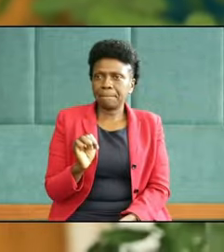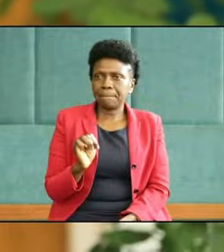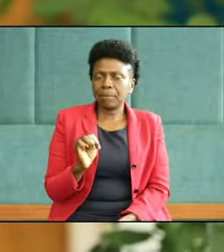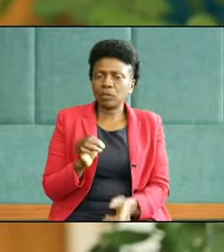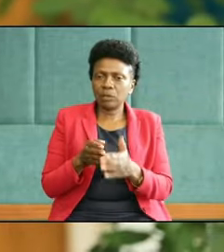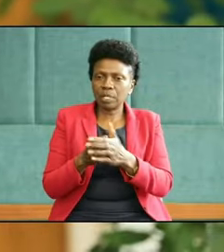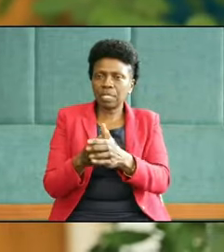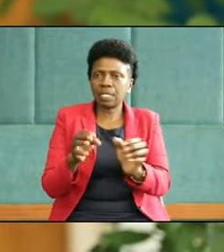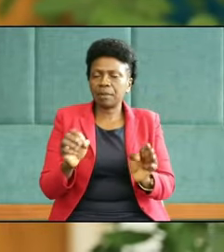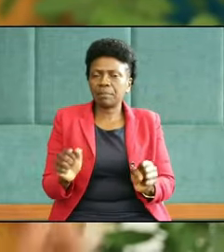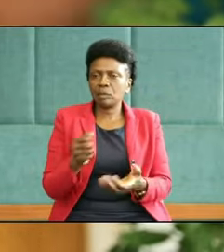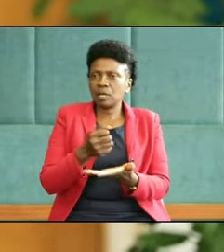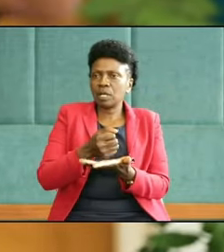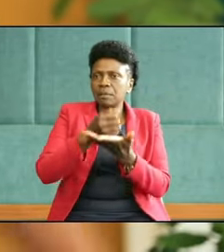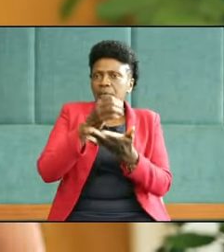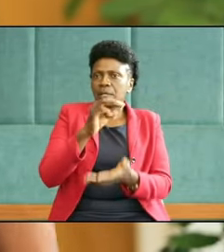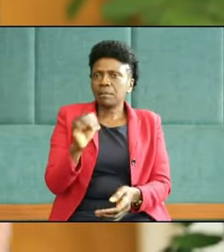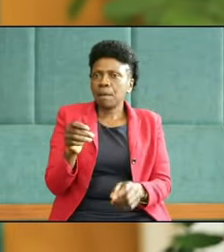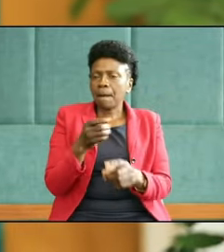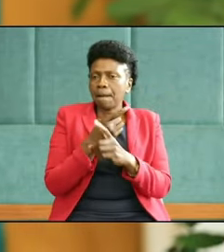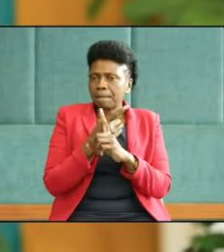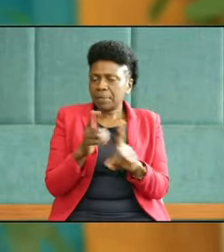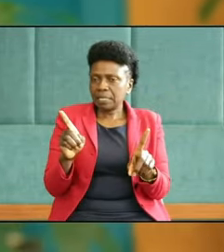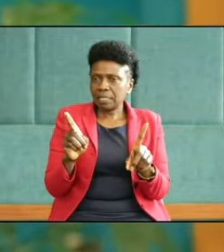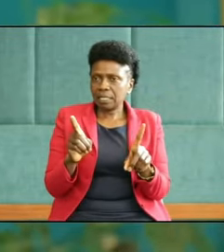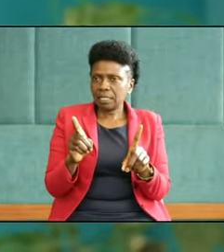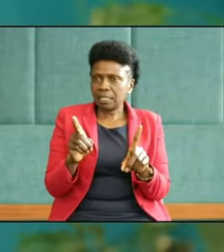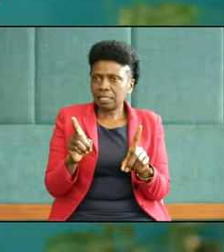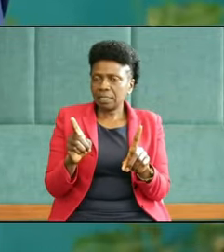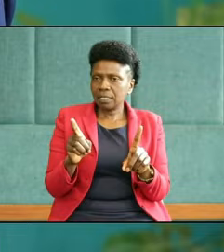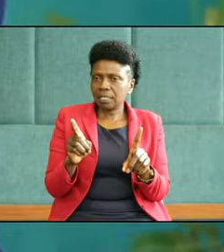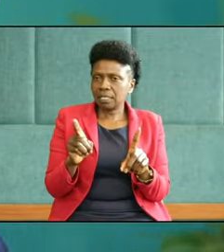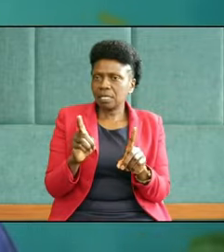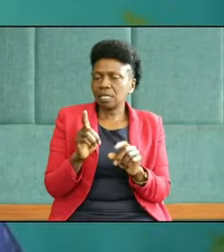them, to help them. And you care less.